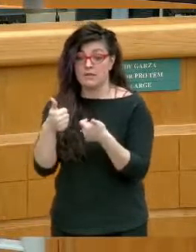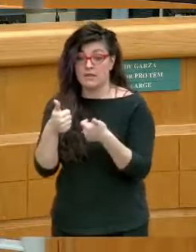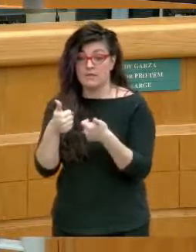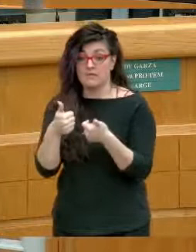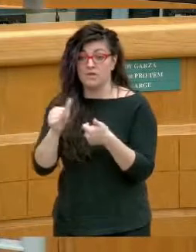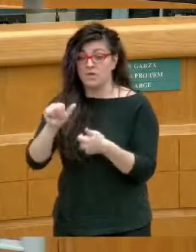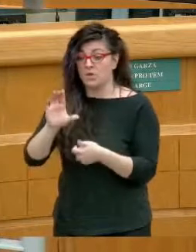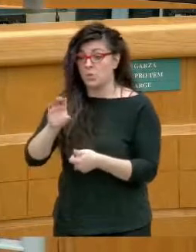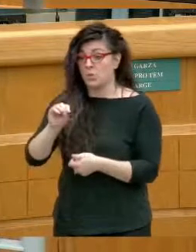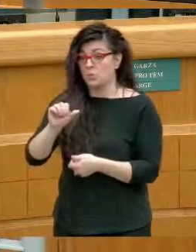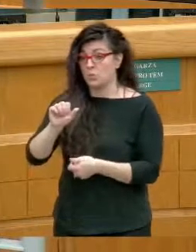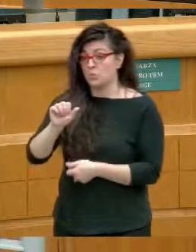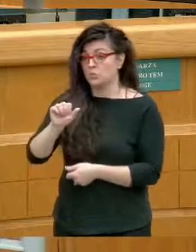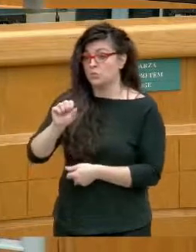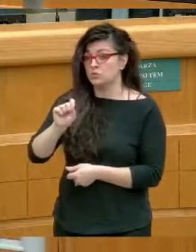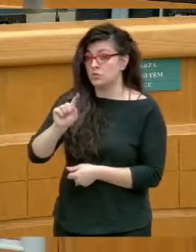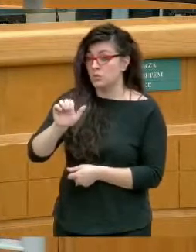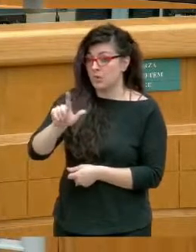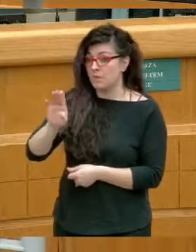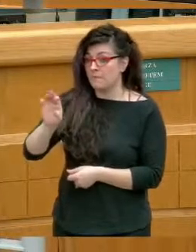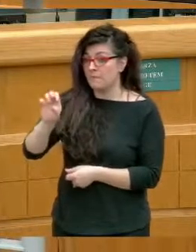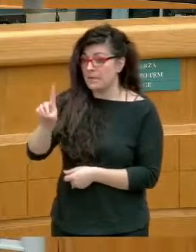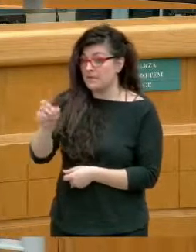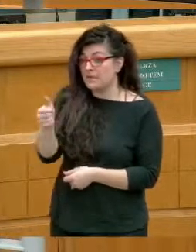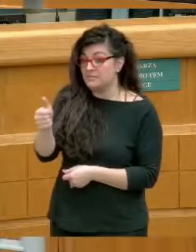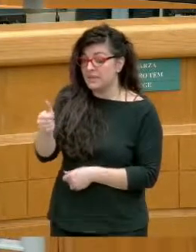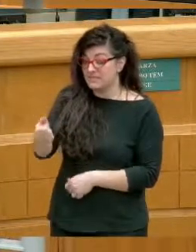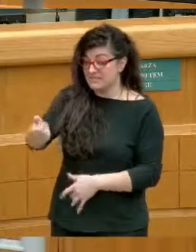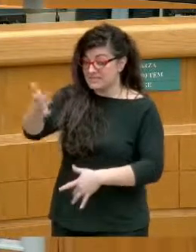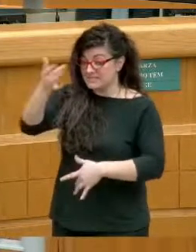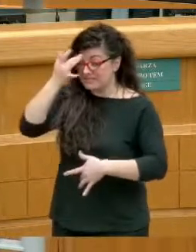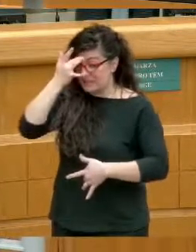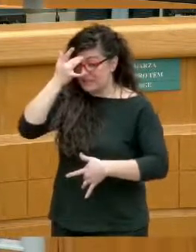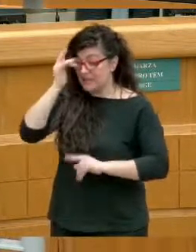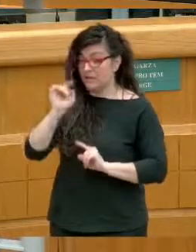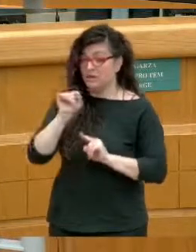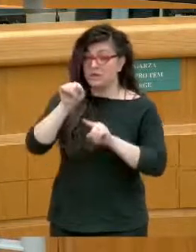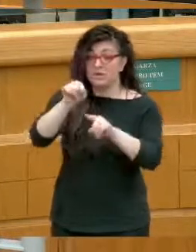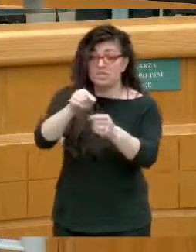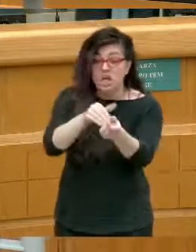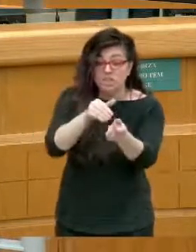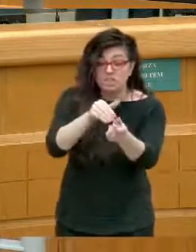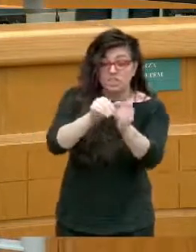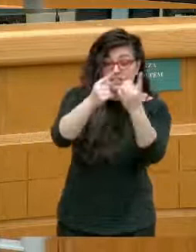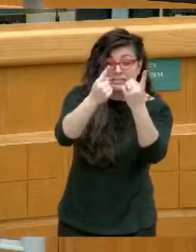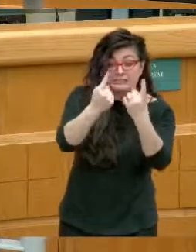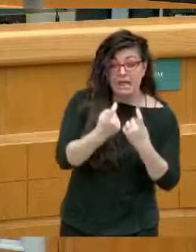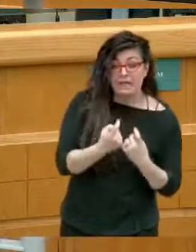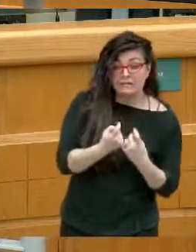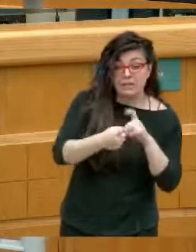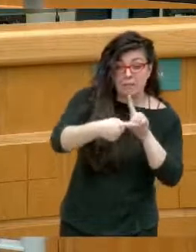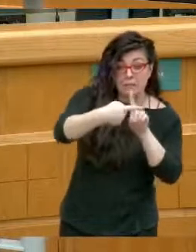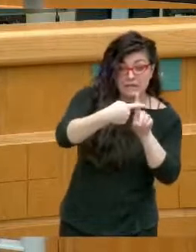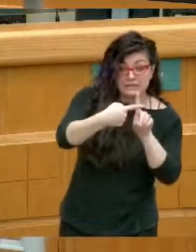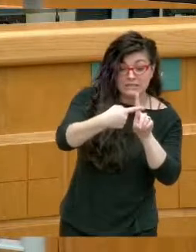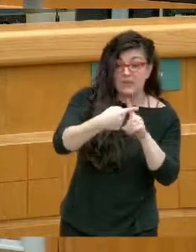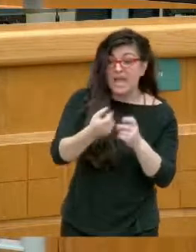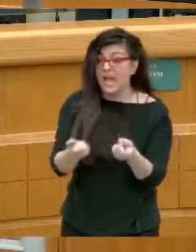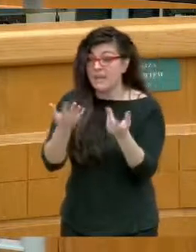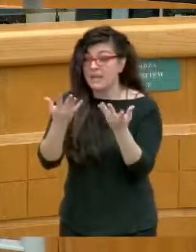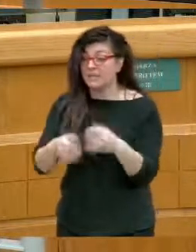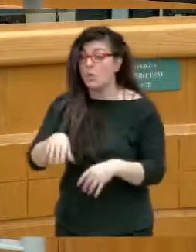got sick, went to their doctor, got tested, and then got confirmed positive for COVID-19. That's 1.1% of those